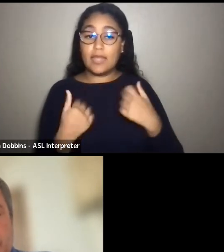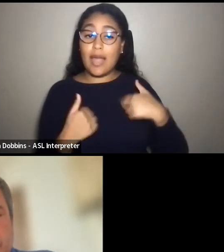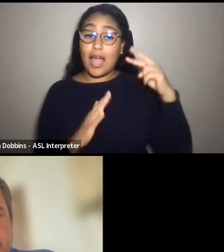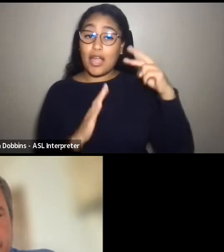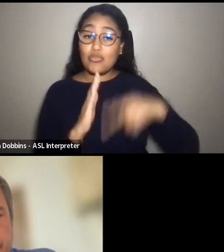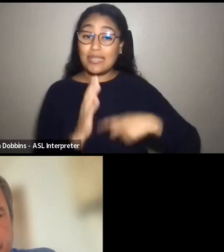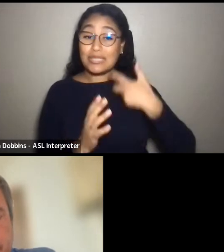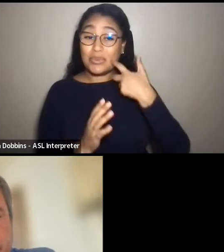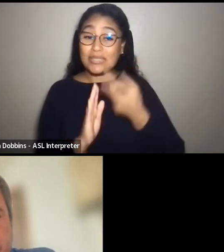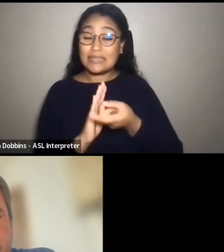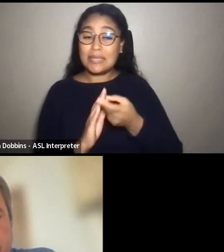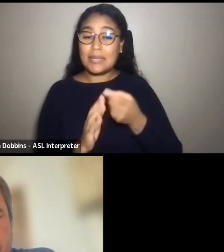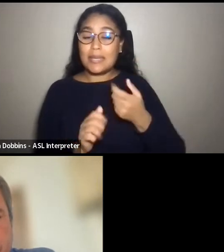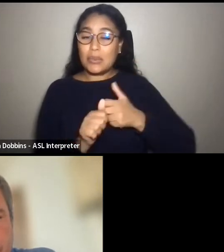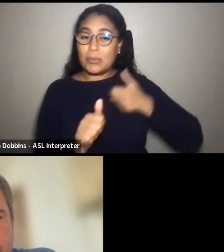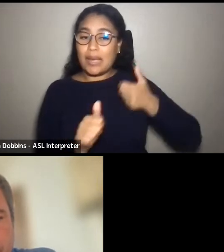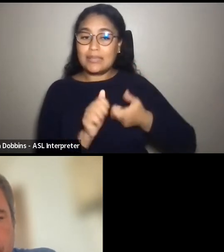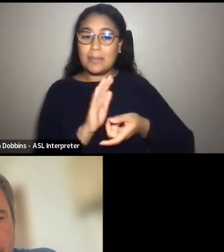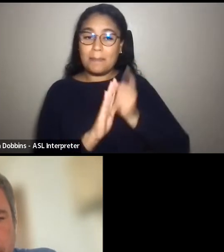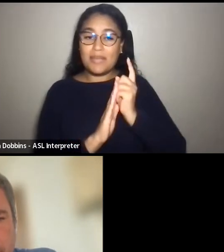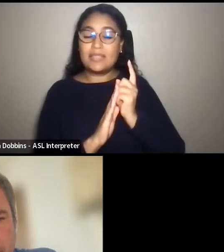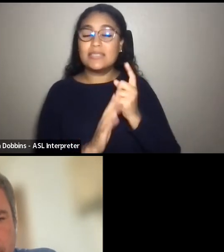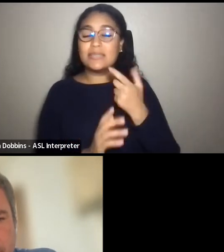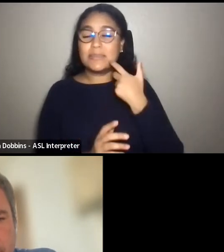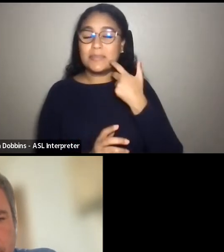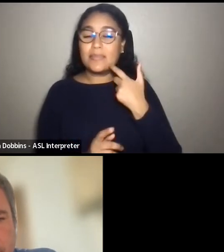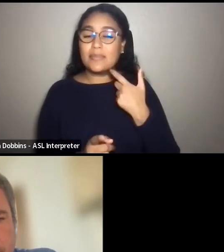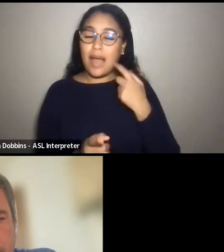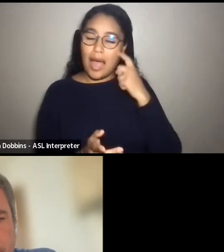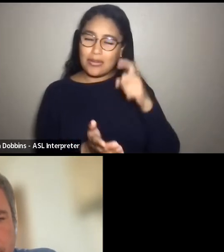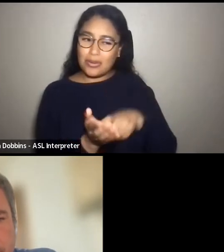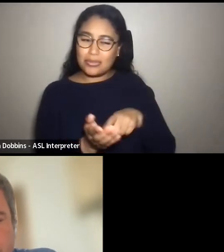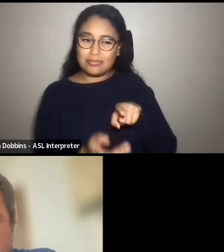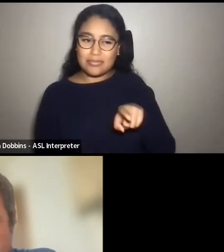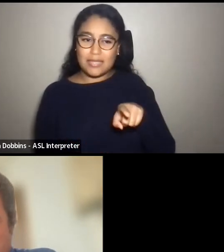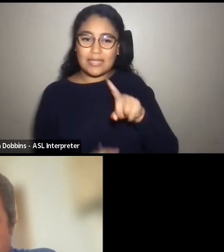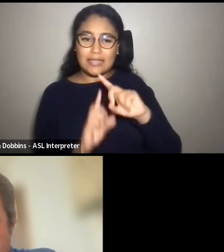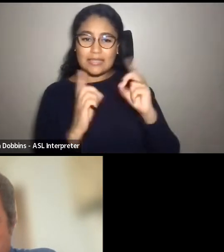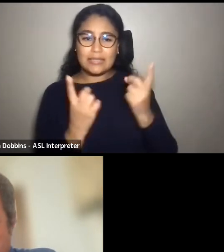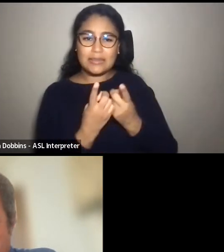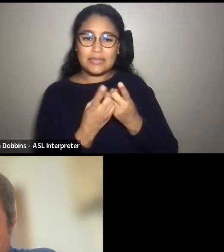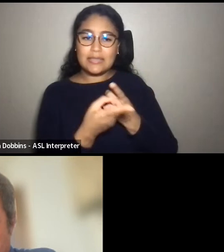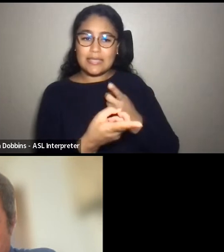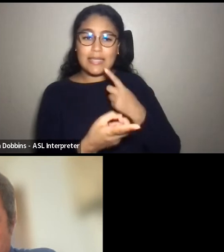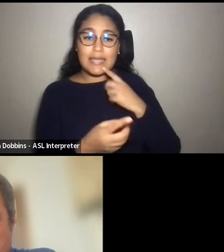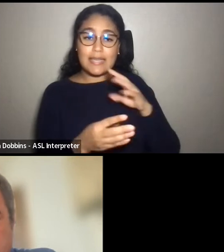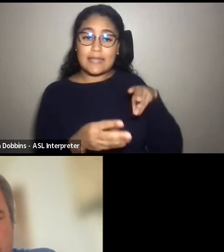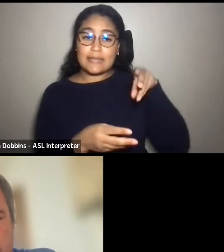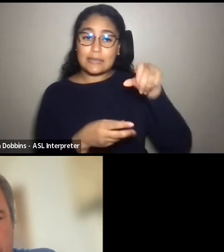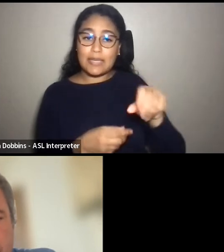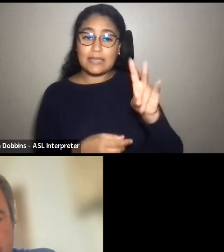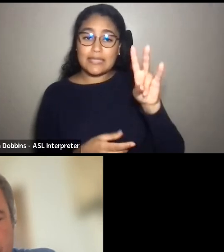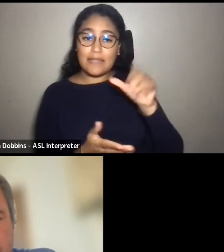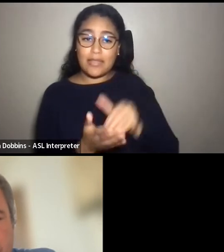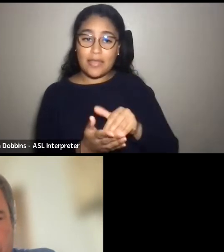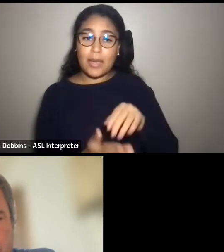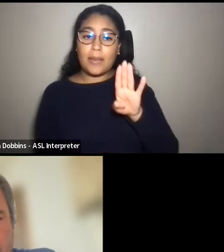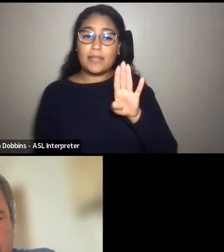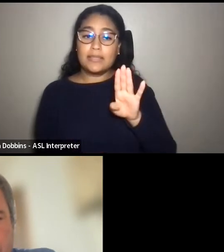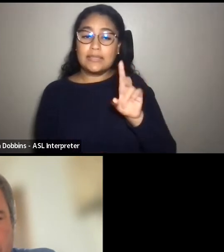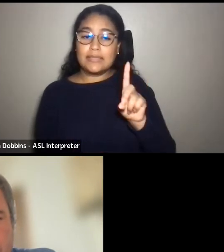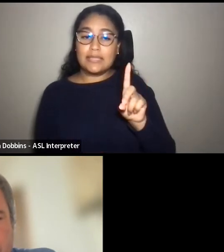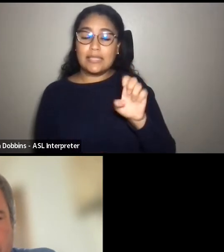board minutes when I became a Bearcat mom, and I noted that the district has spent several $1,000s on DEIB